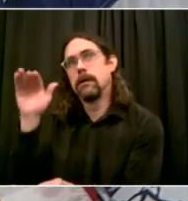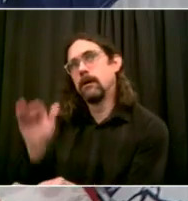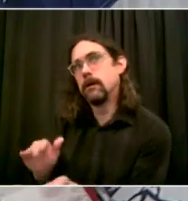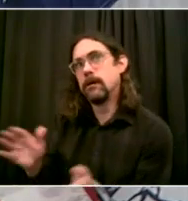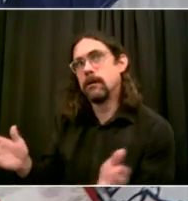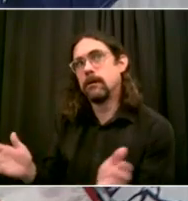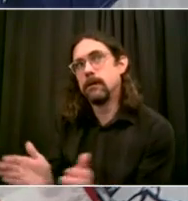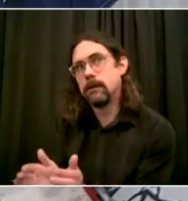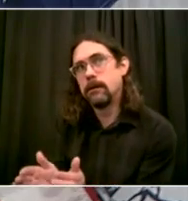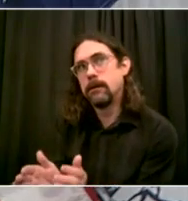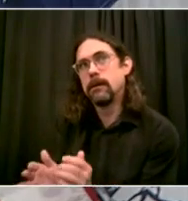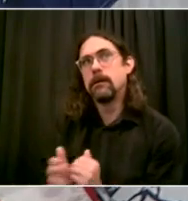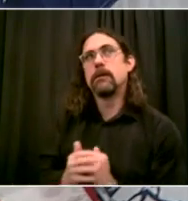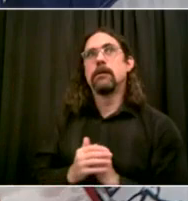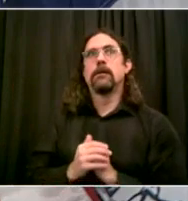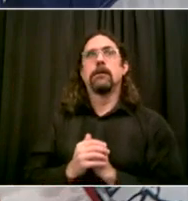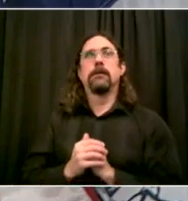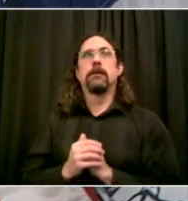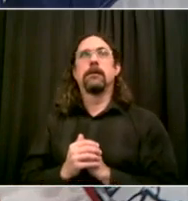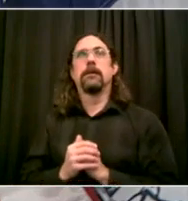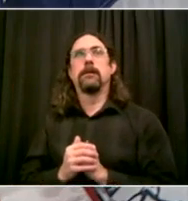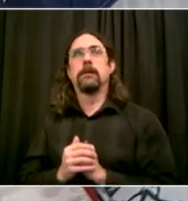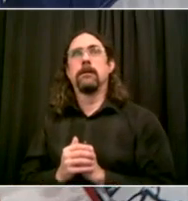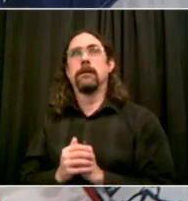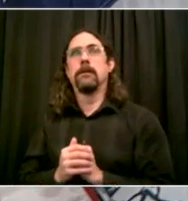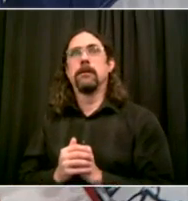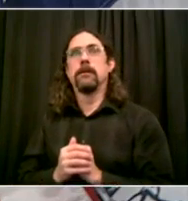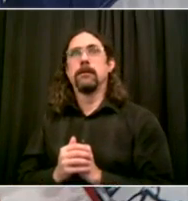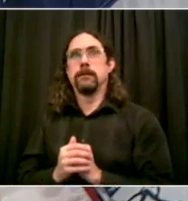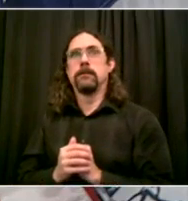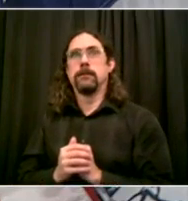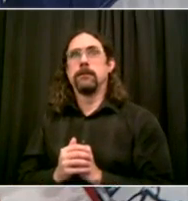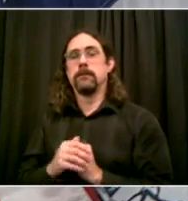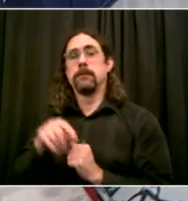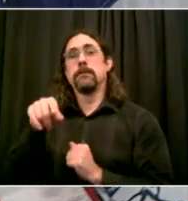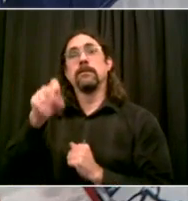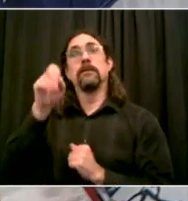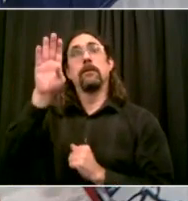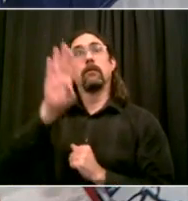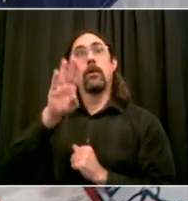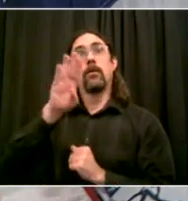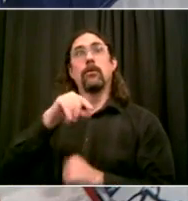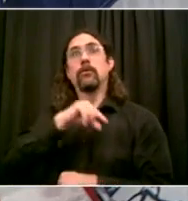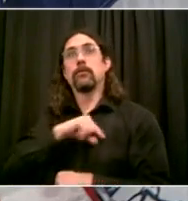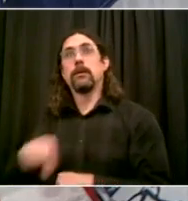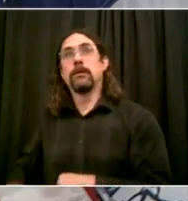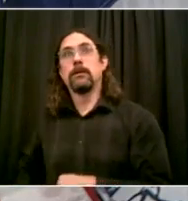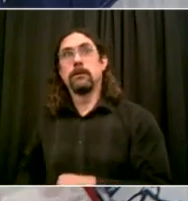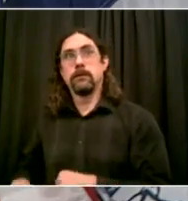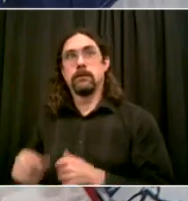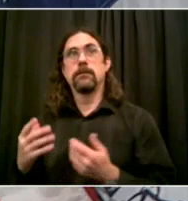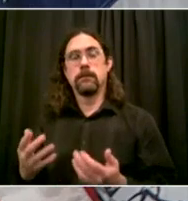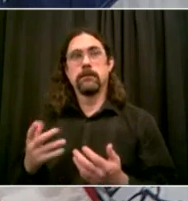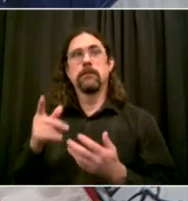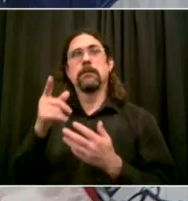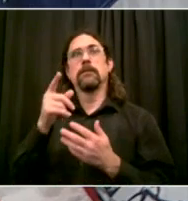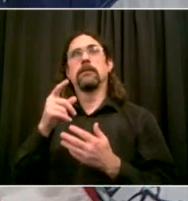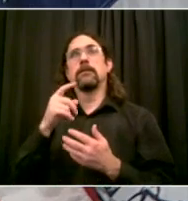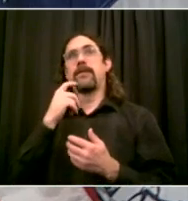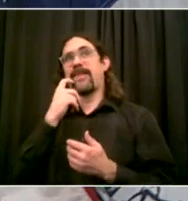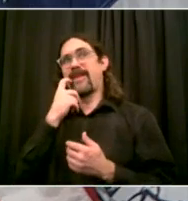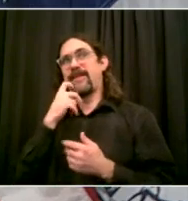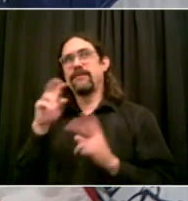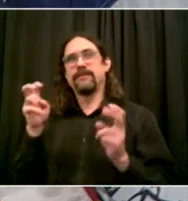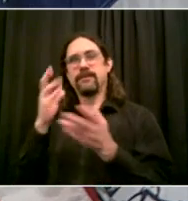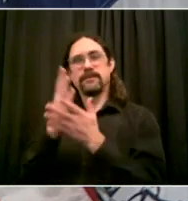zone areas in Brooklyn and Queens went out of yellow zone, went to green, all good. So now in the much smaller red